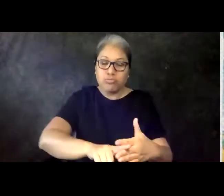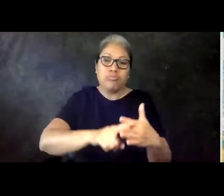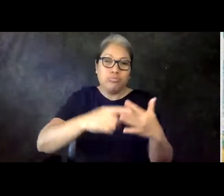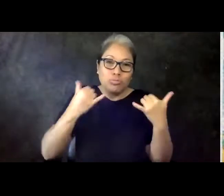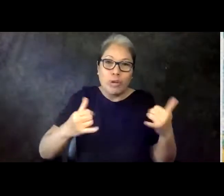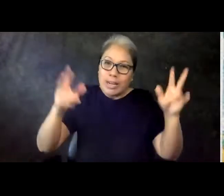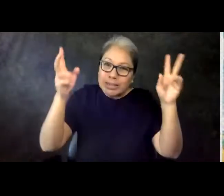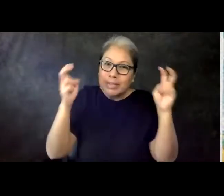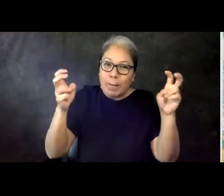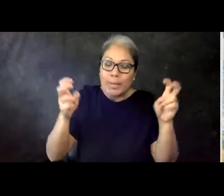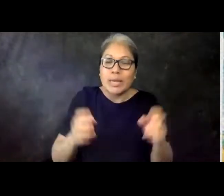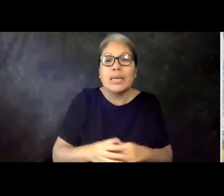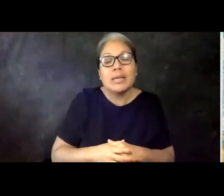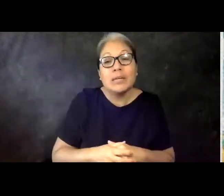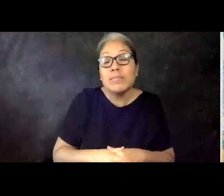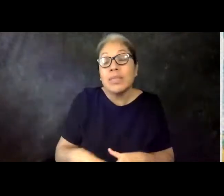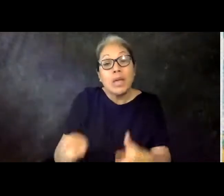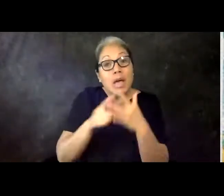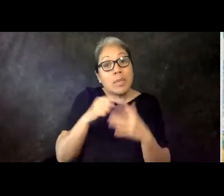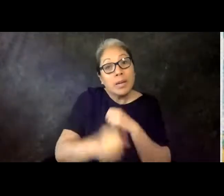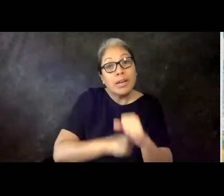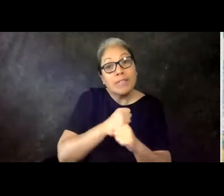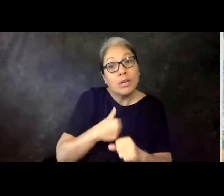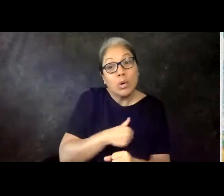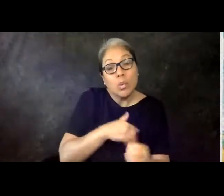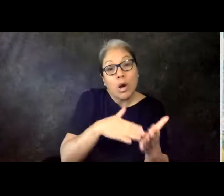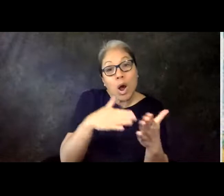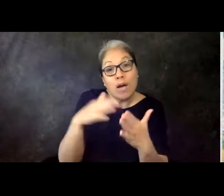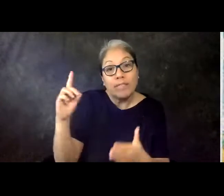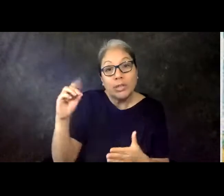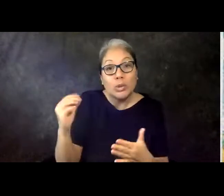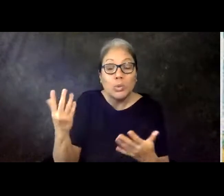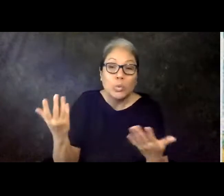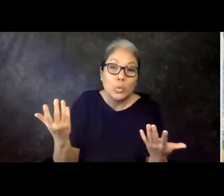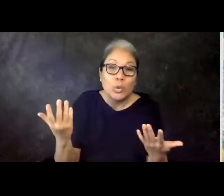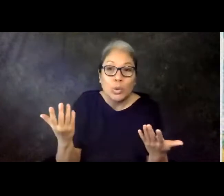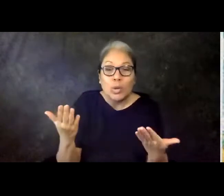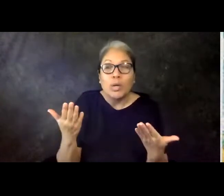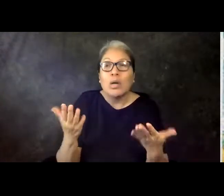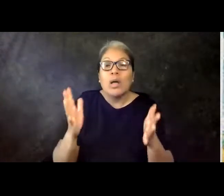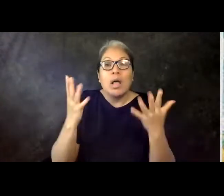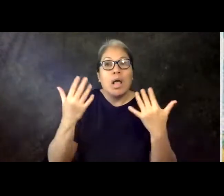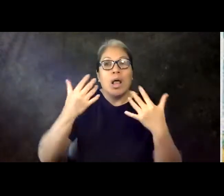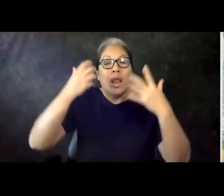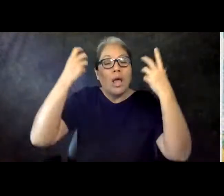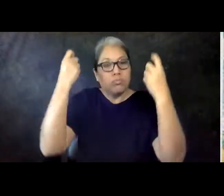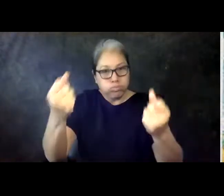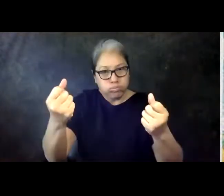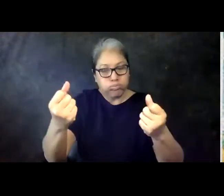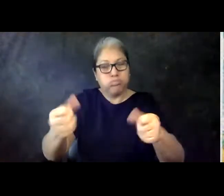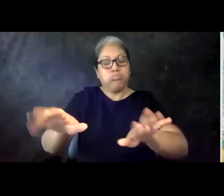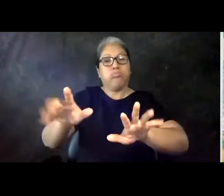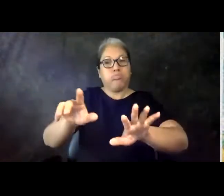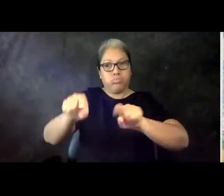topic. At the beginning of the year, we often do a little bit of a take a step back from the work that we're in and